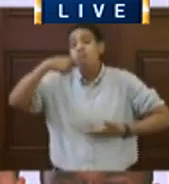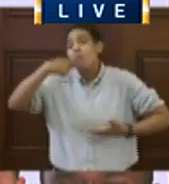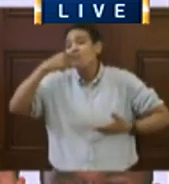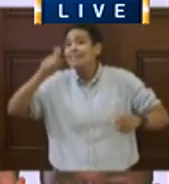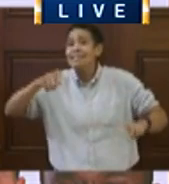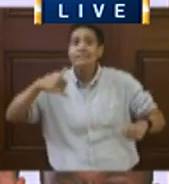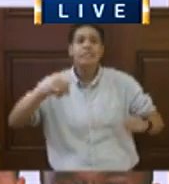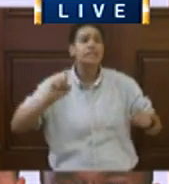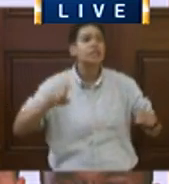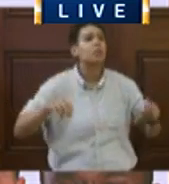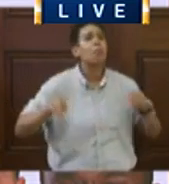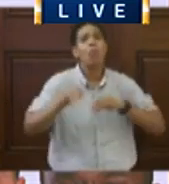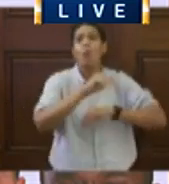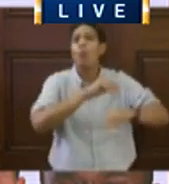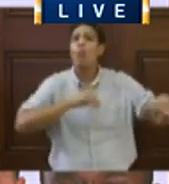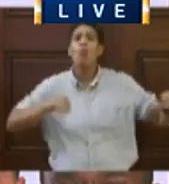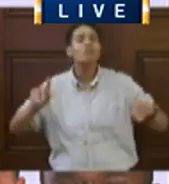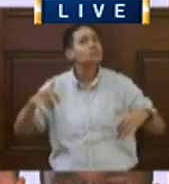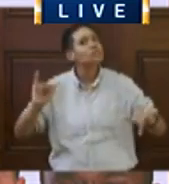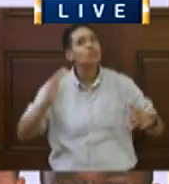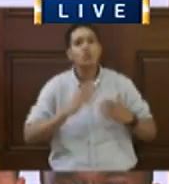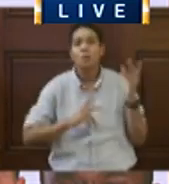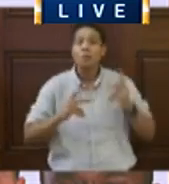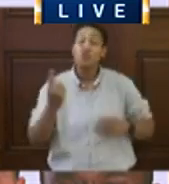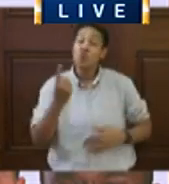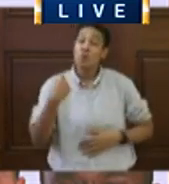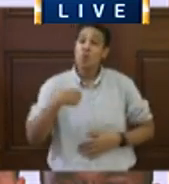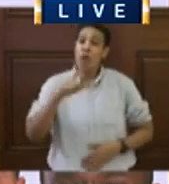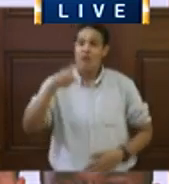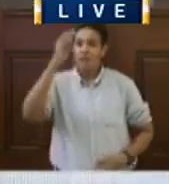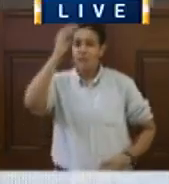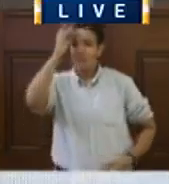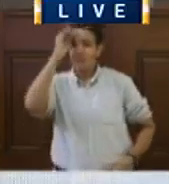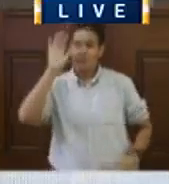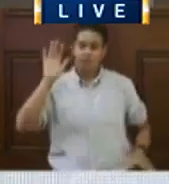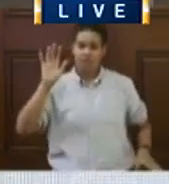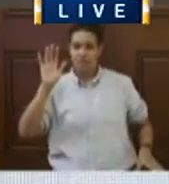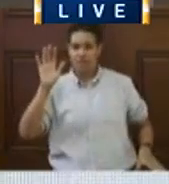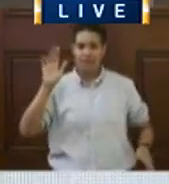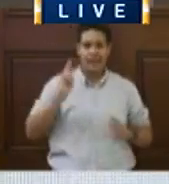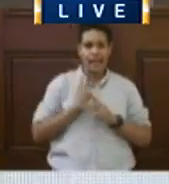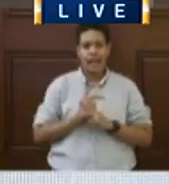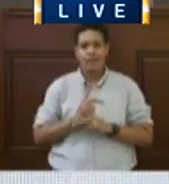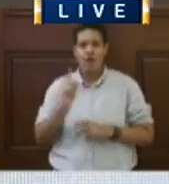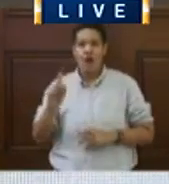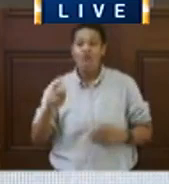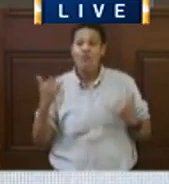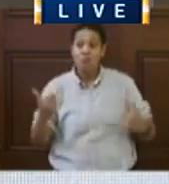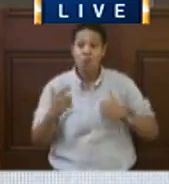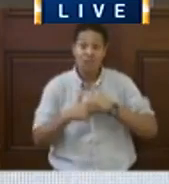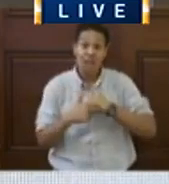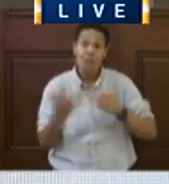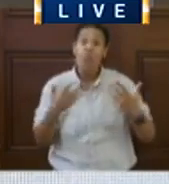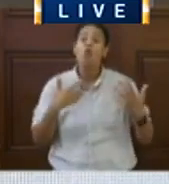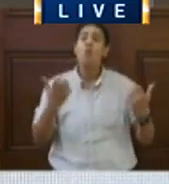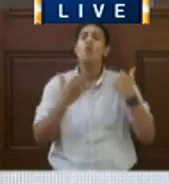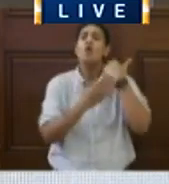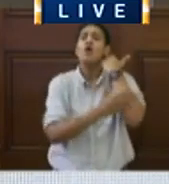movement. So it's something that we have to be thinking about very carefully. At this point, what I want the nation to